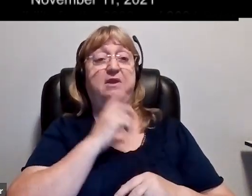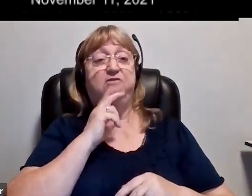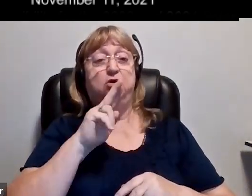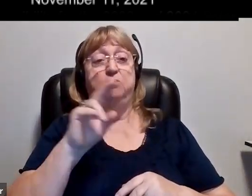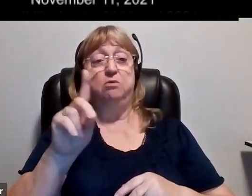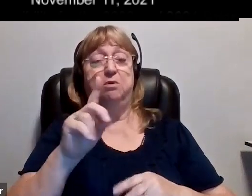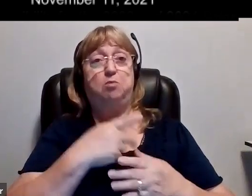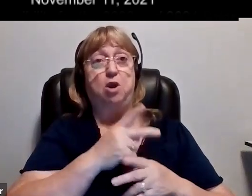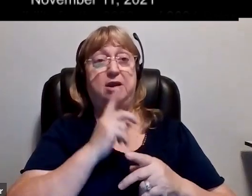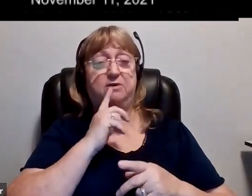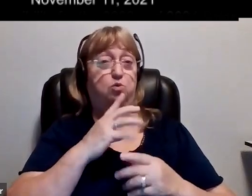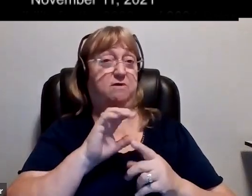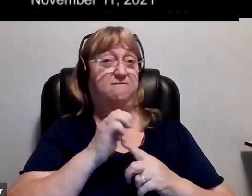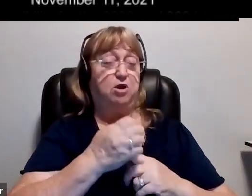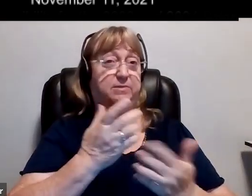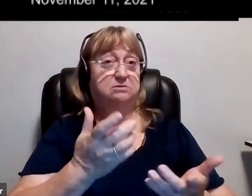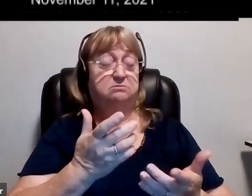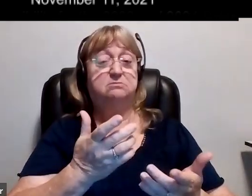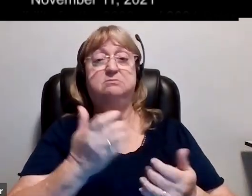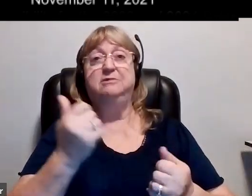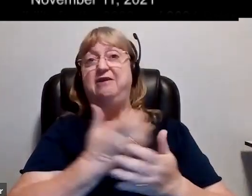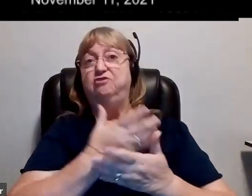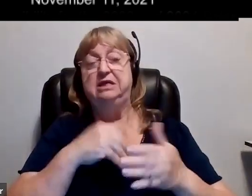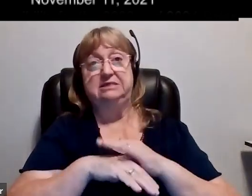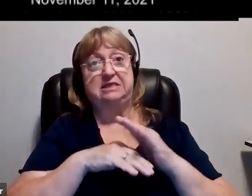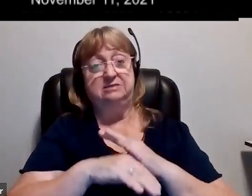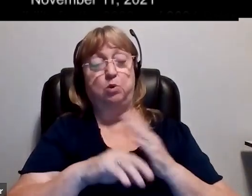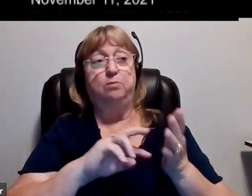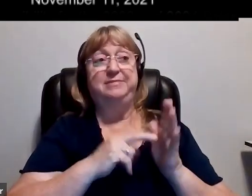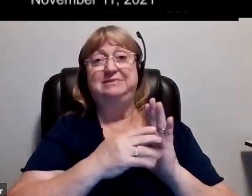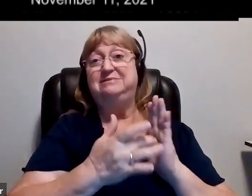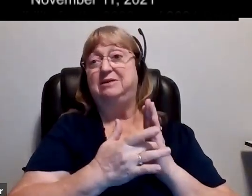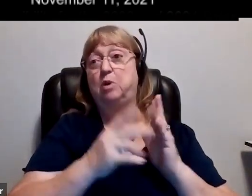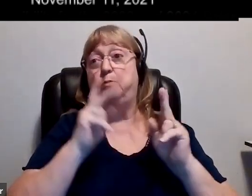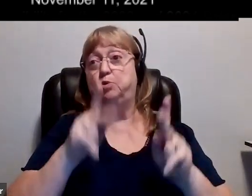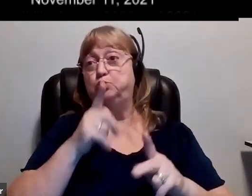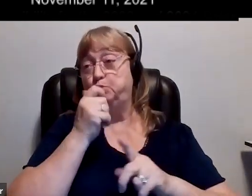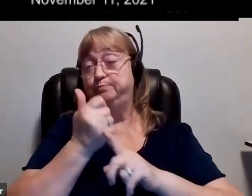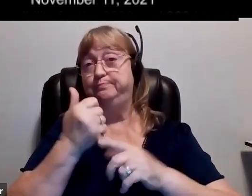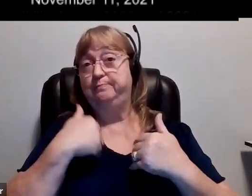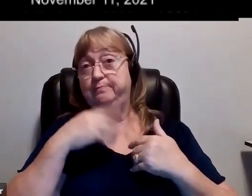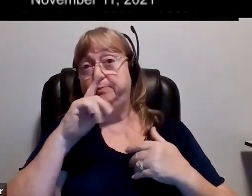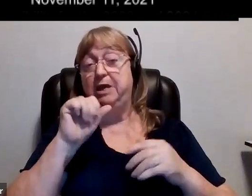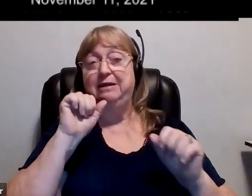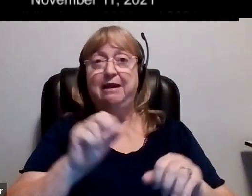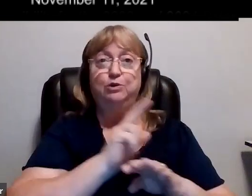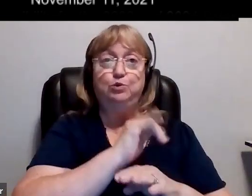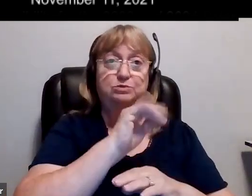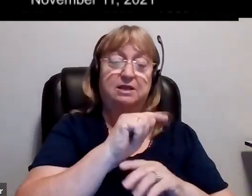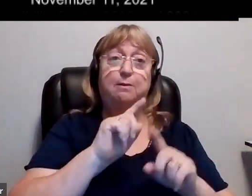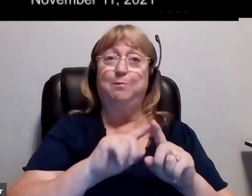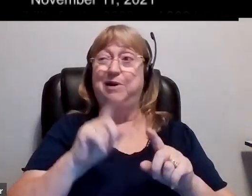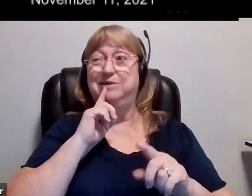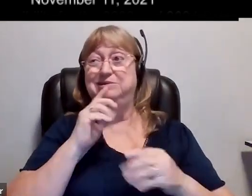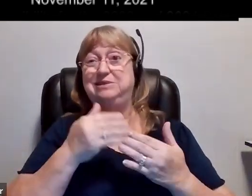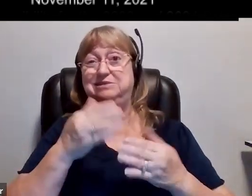product, including an online course? Everything is accessible. That means technically a person with a disability can use it, but it's also usable